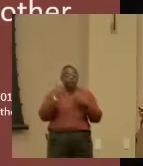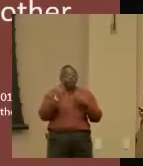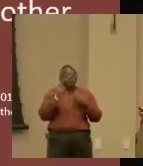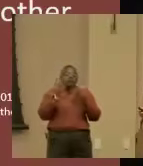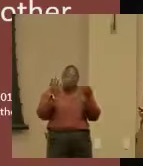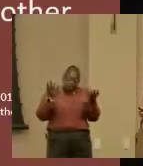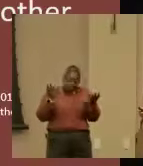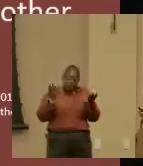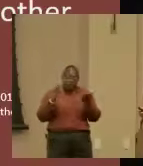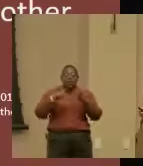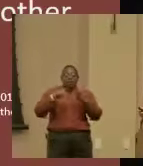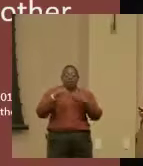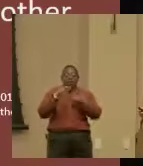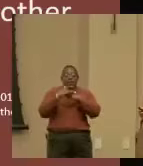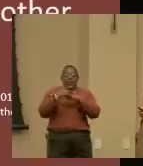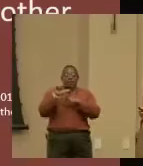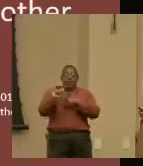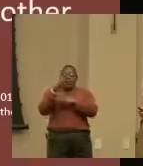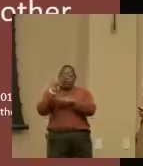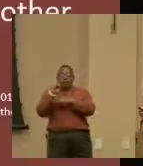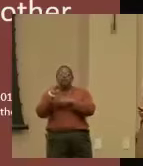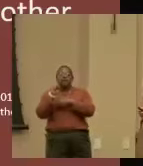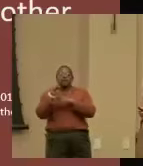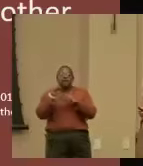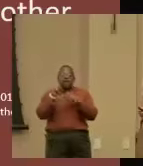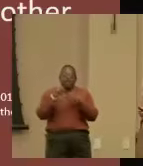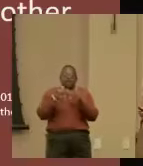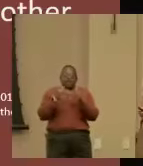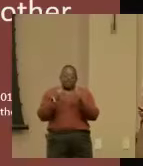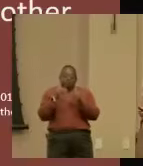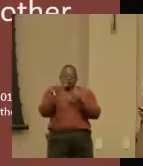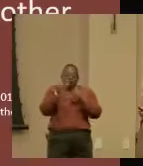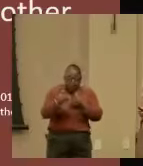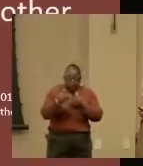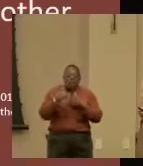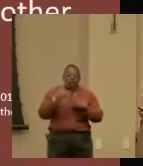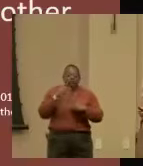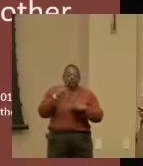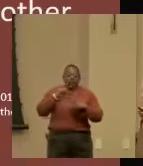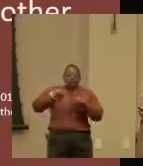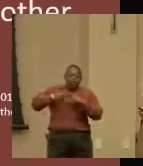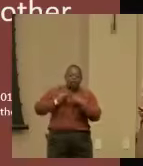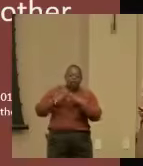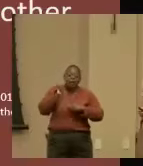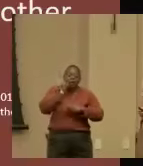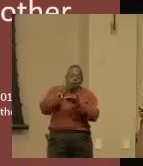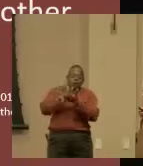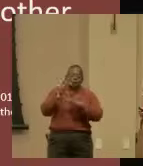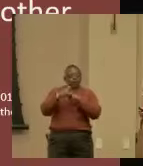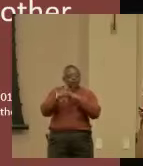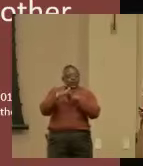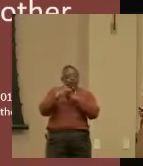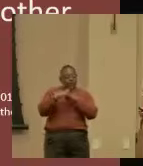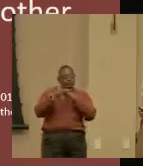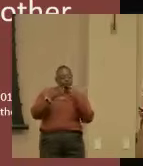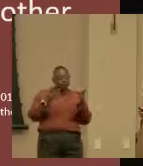slightly earlier menopause in lupus, but not by decades or so compared to the healthy population. So